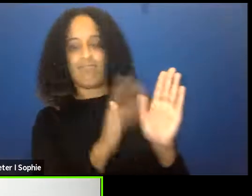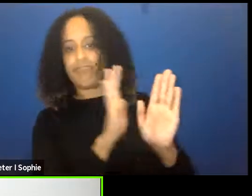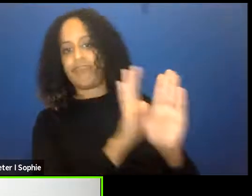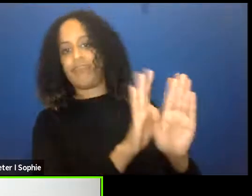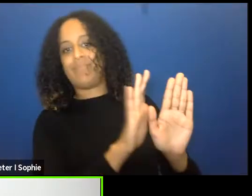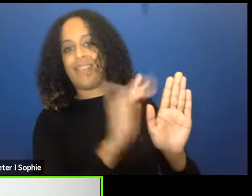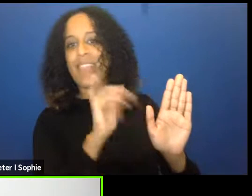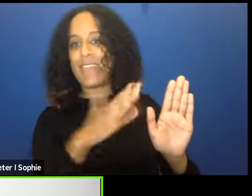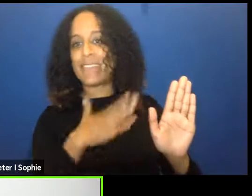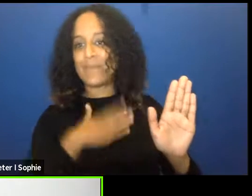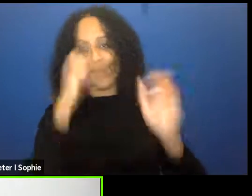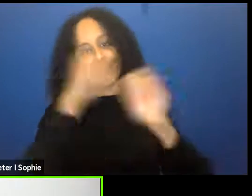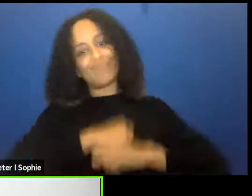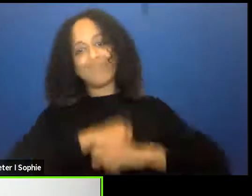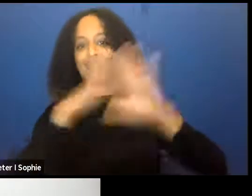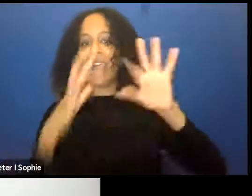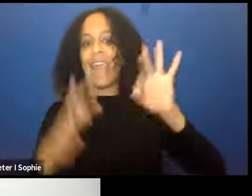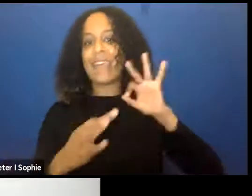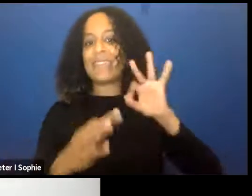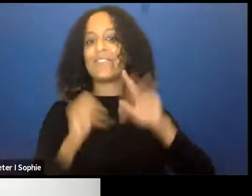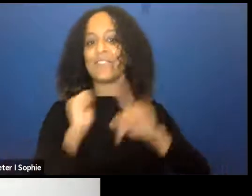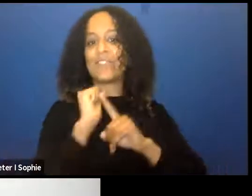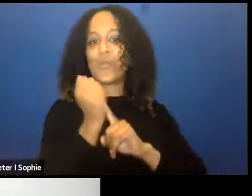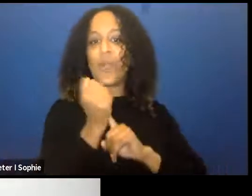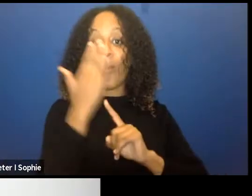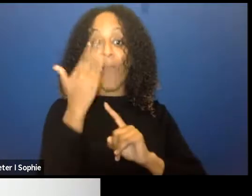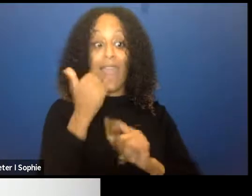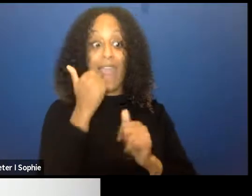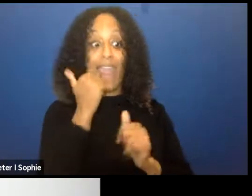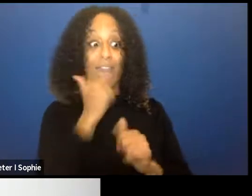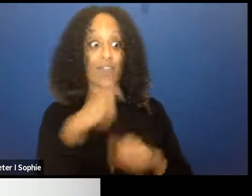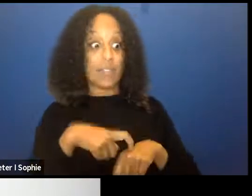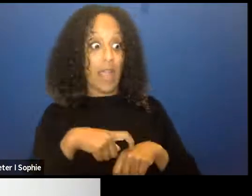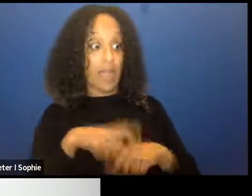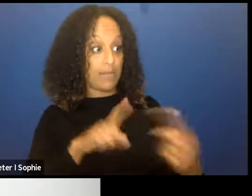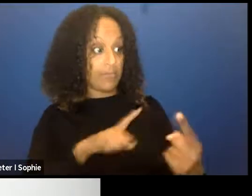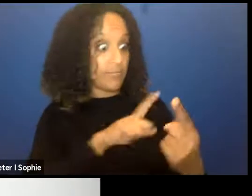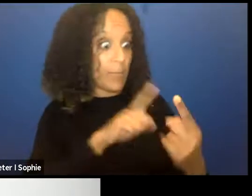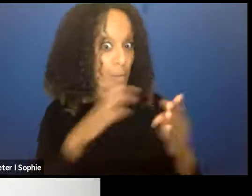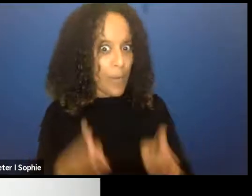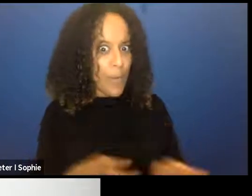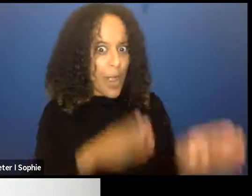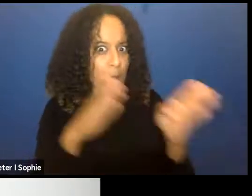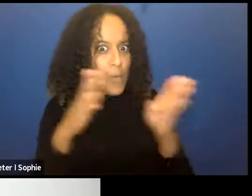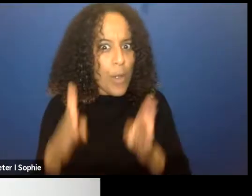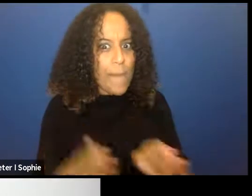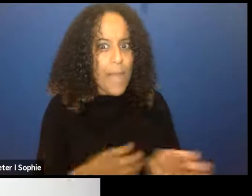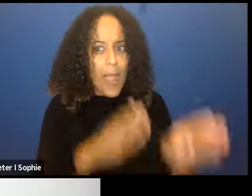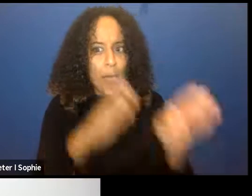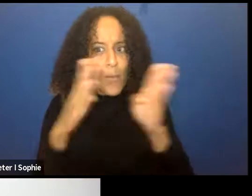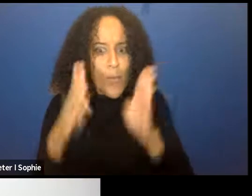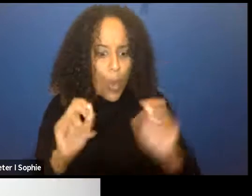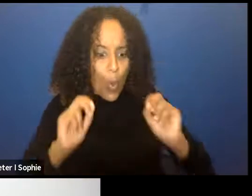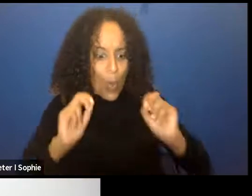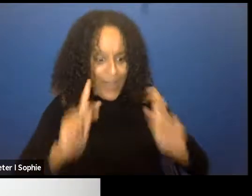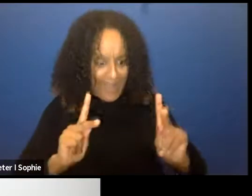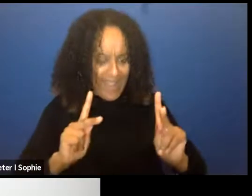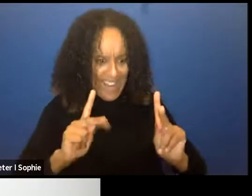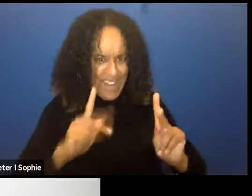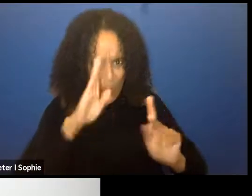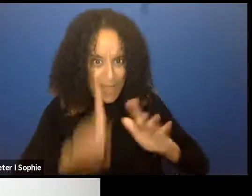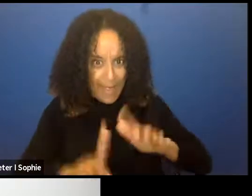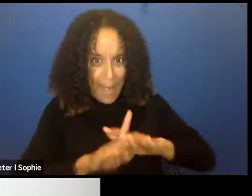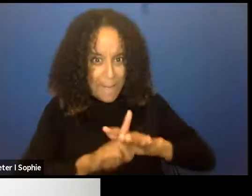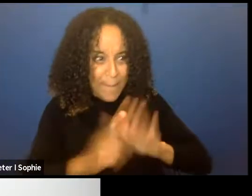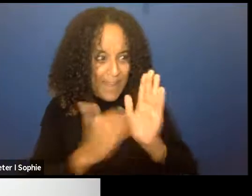have been my ideal situation, because every time I just was preparing myself, like, okay, is this going to come up again? Am I